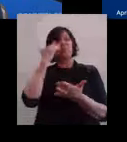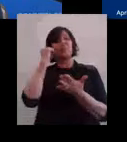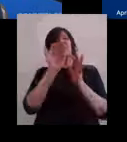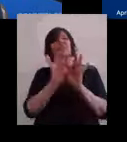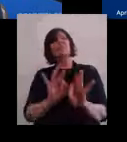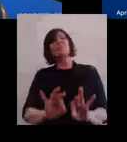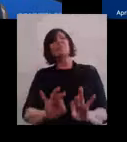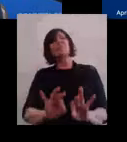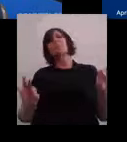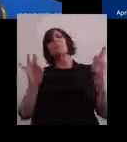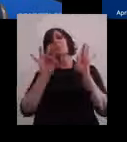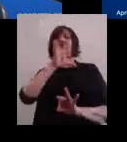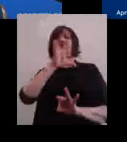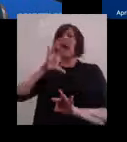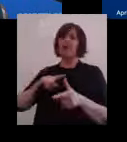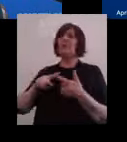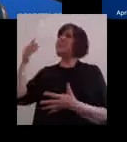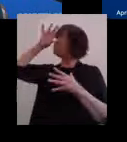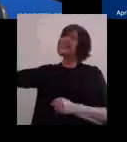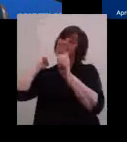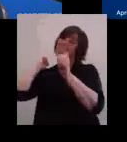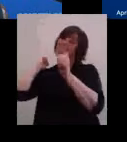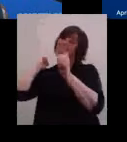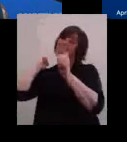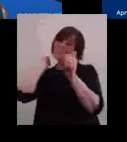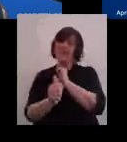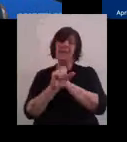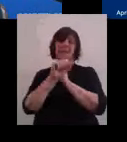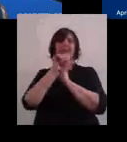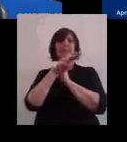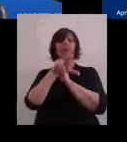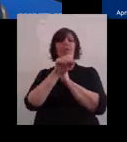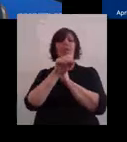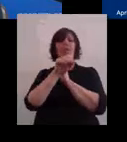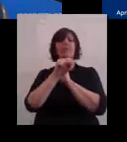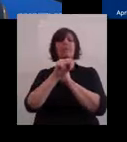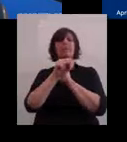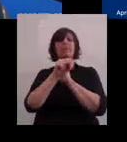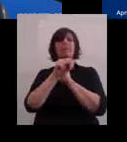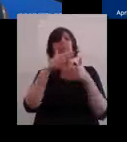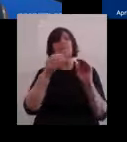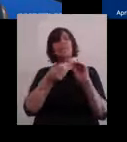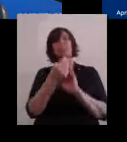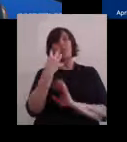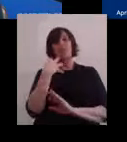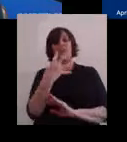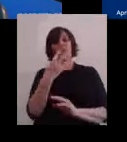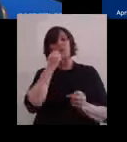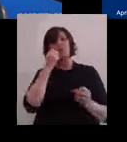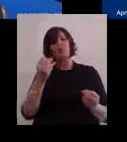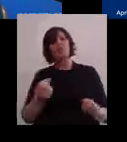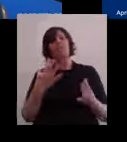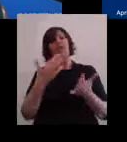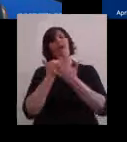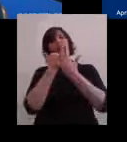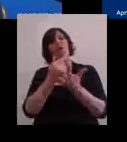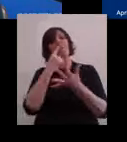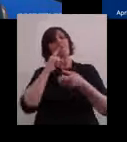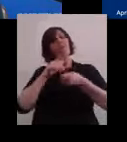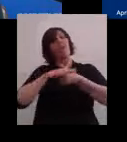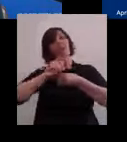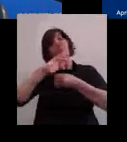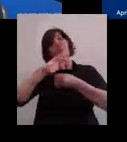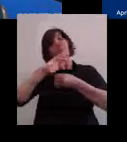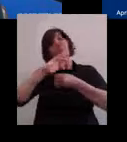pass a stimulus package number 4 that provides help for local governments to offset these